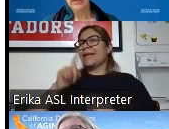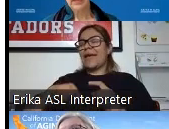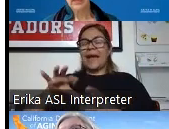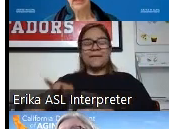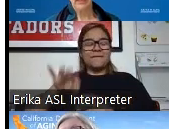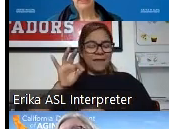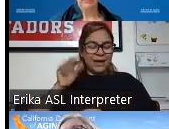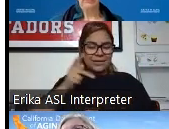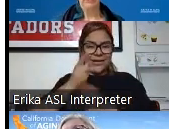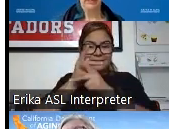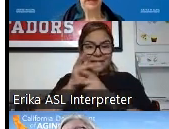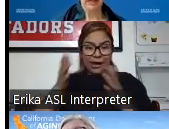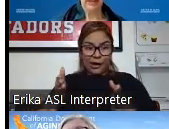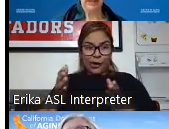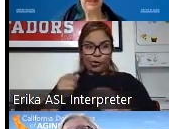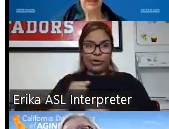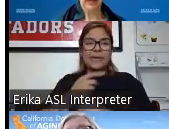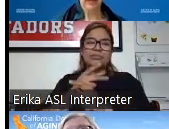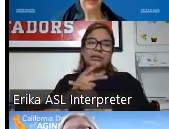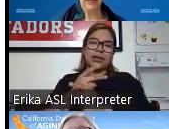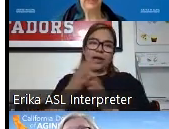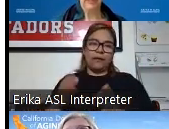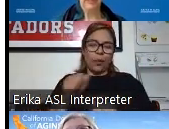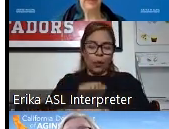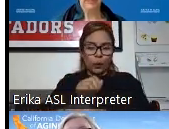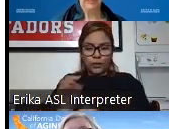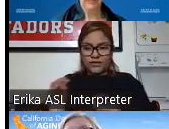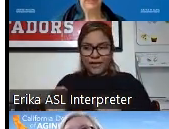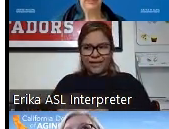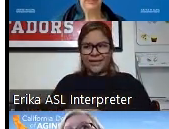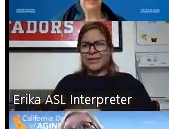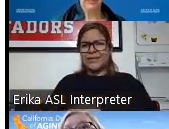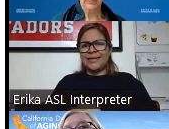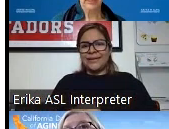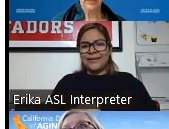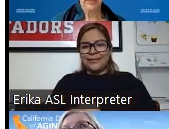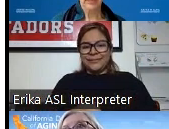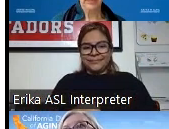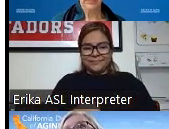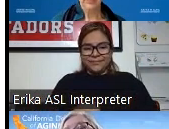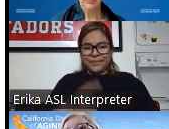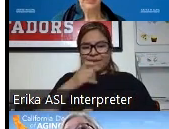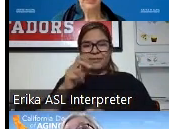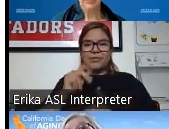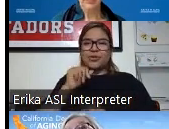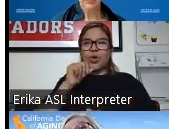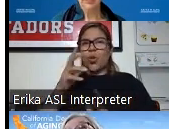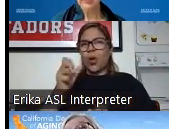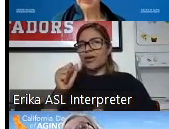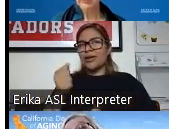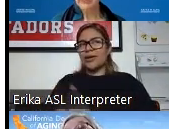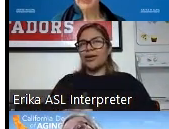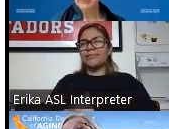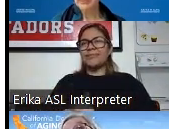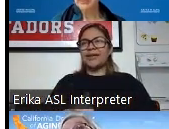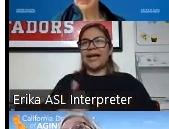services through a home health agency that would come in, sent people who refused to turn him. Who didn't. Connie, thank